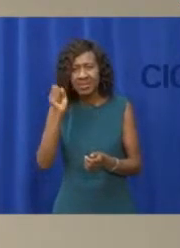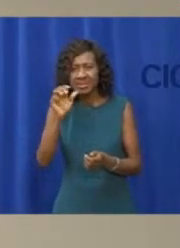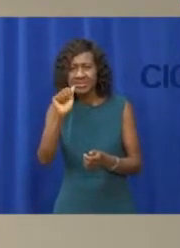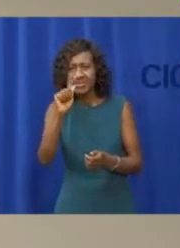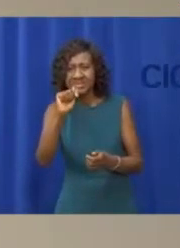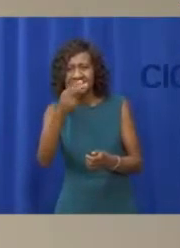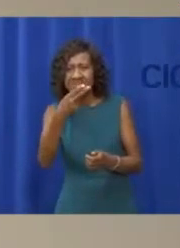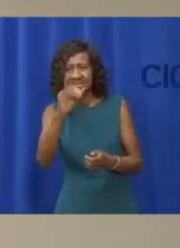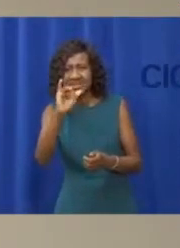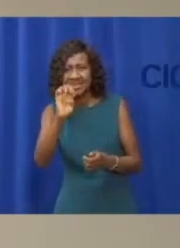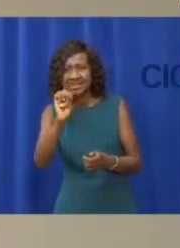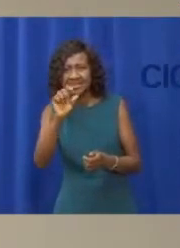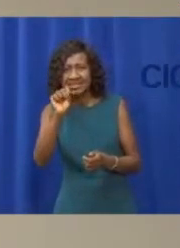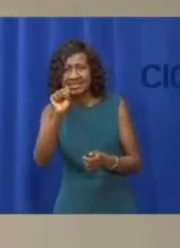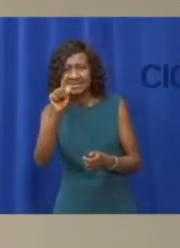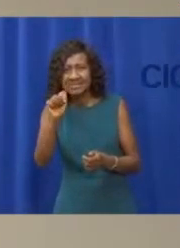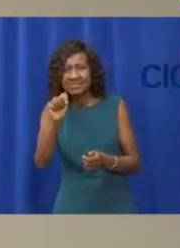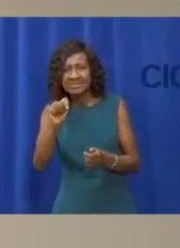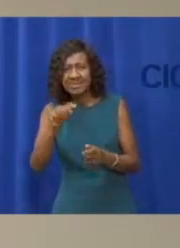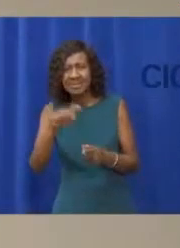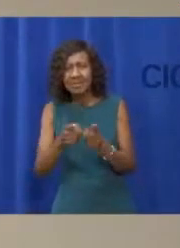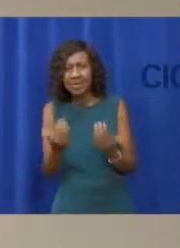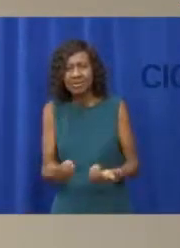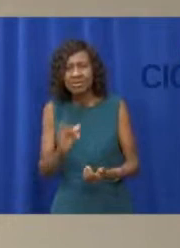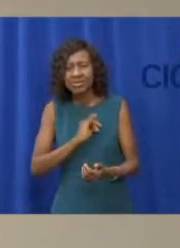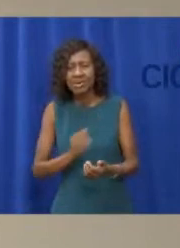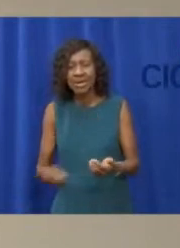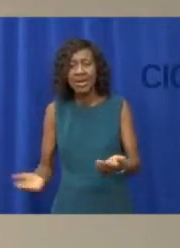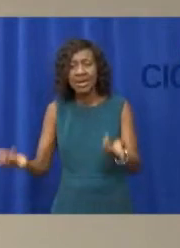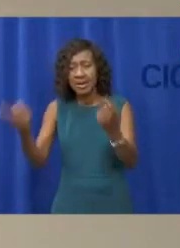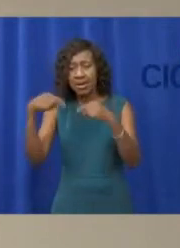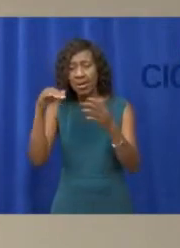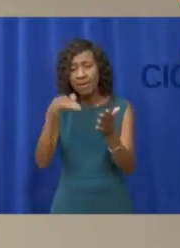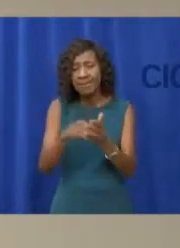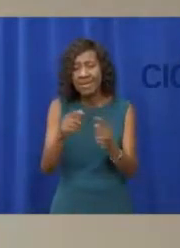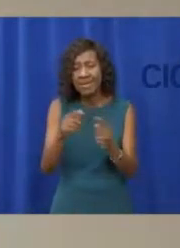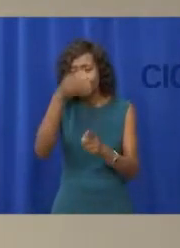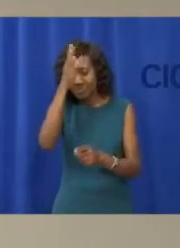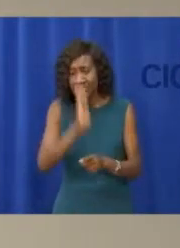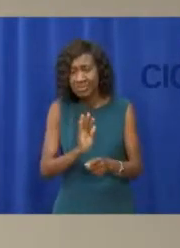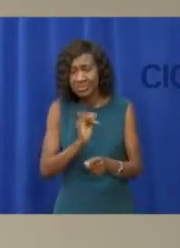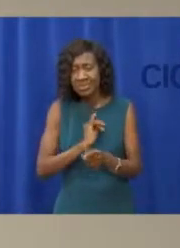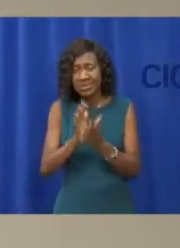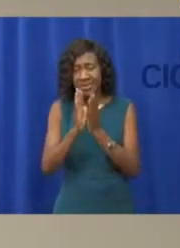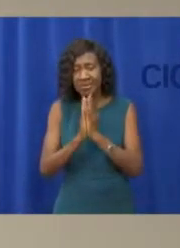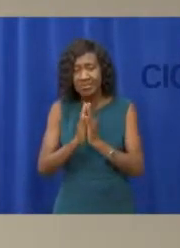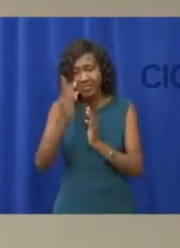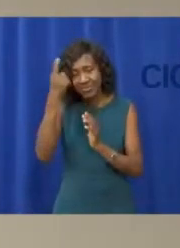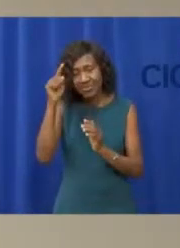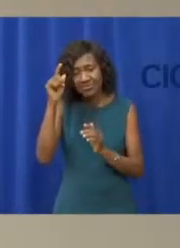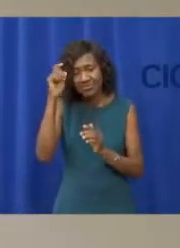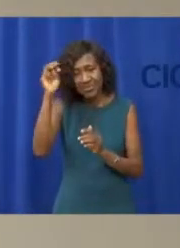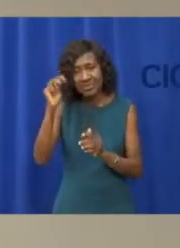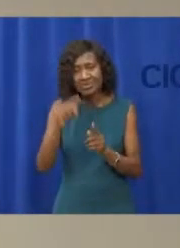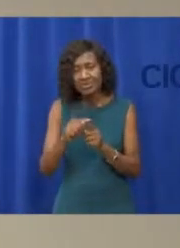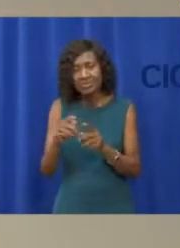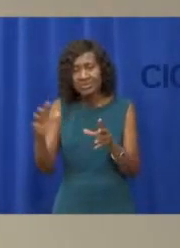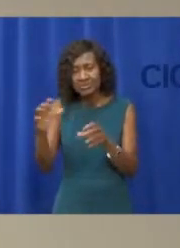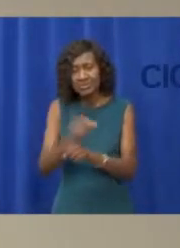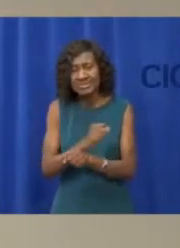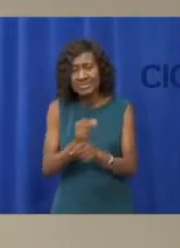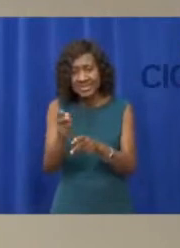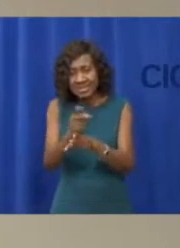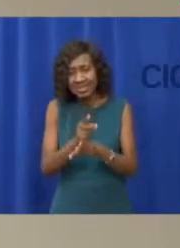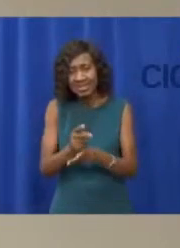atheist, but now I'm returning to God. I pray for us to help take care of the sick. And this is during